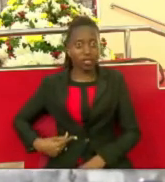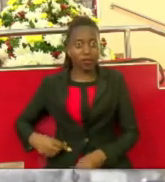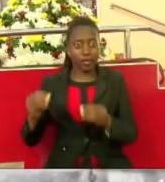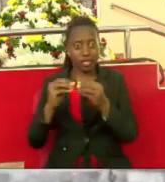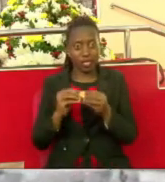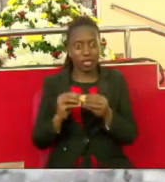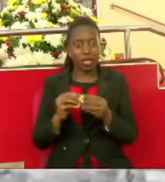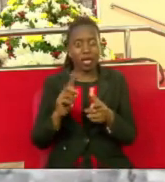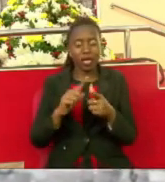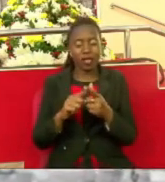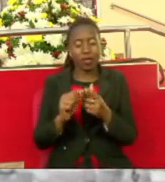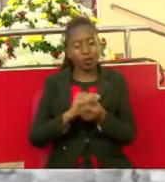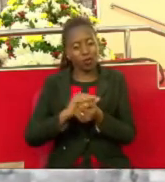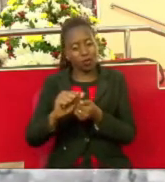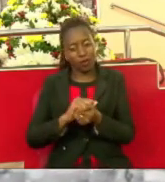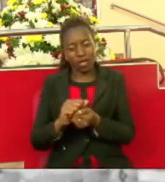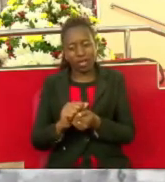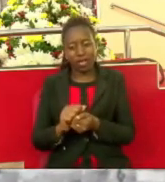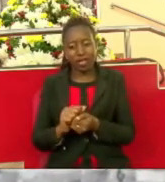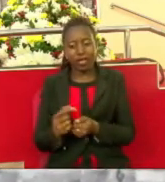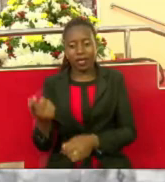And Friday, brother cannot miss a kesha.